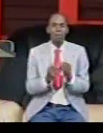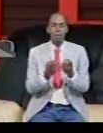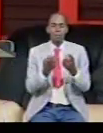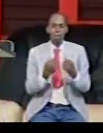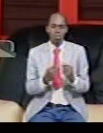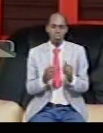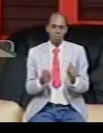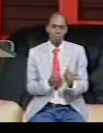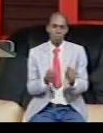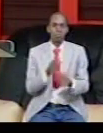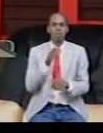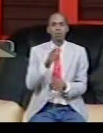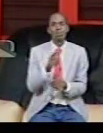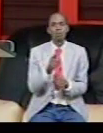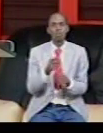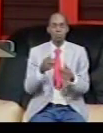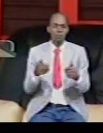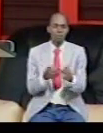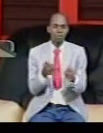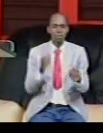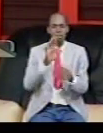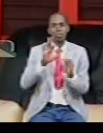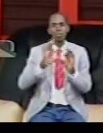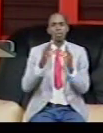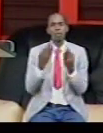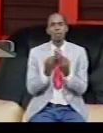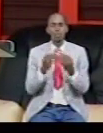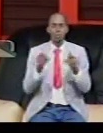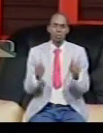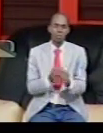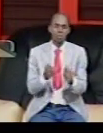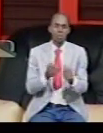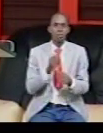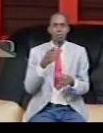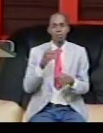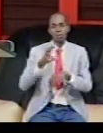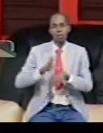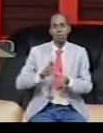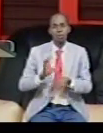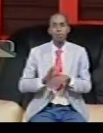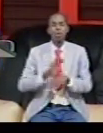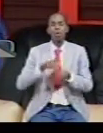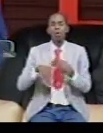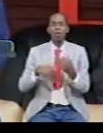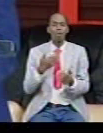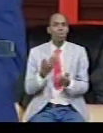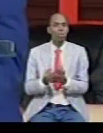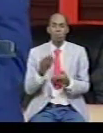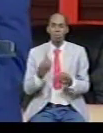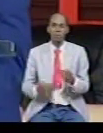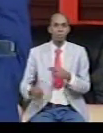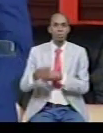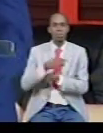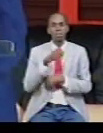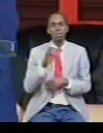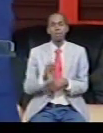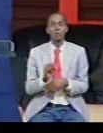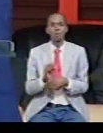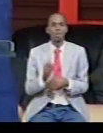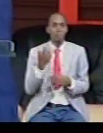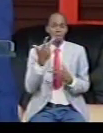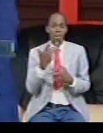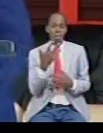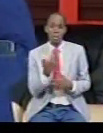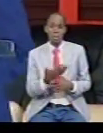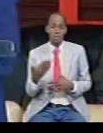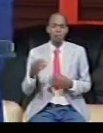with you, go along with your family, go along with the church all the way through? Three things we're looking at.